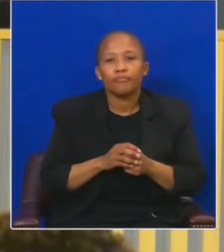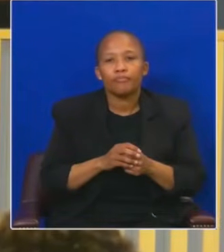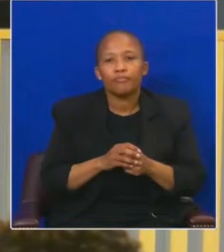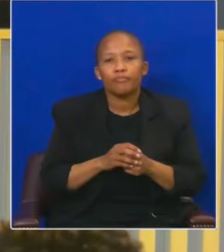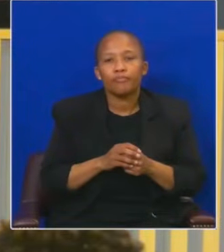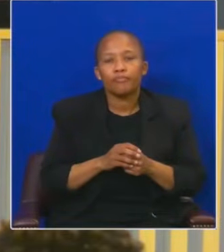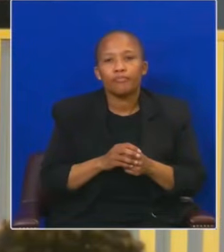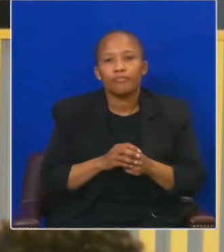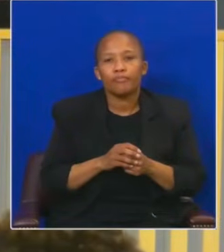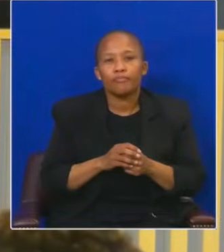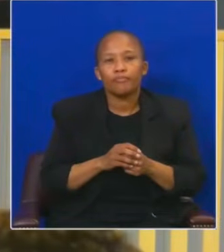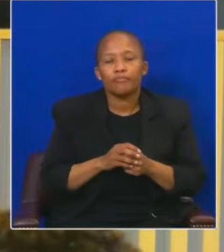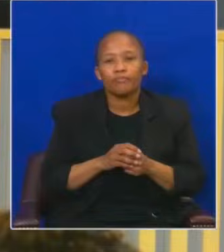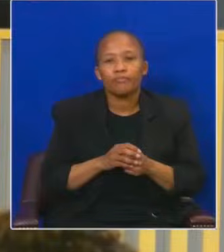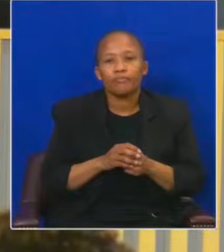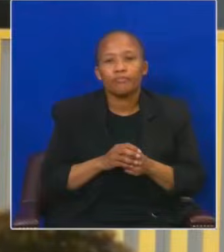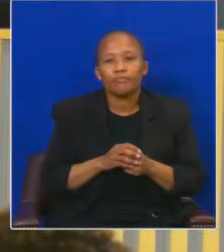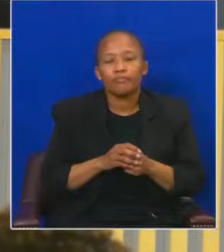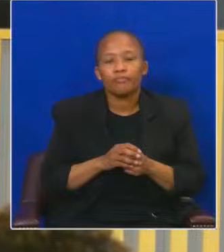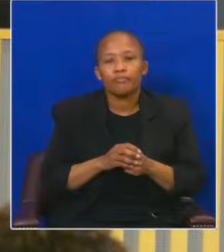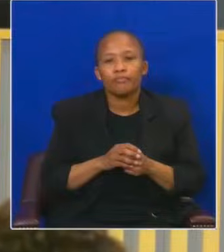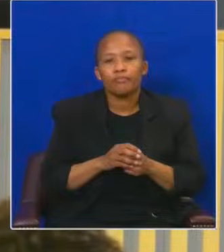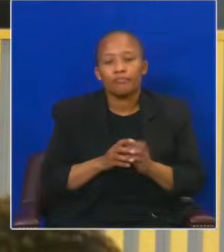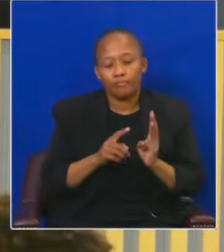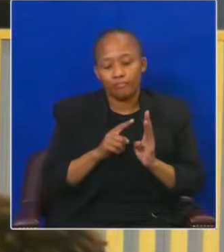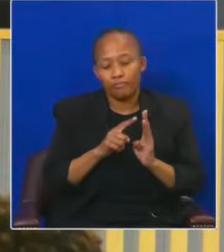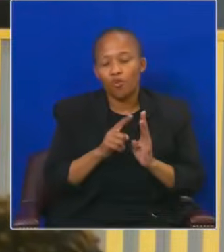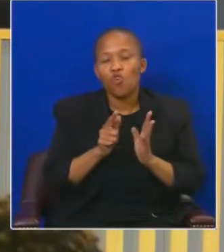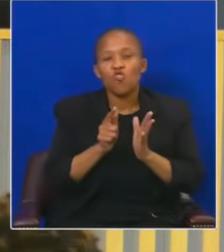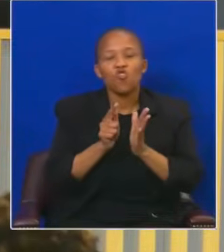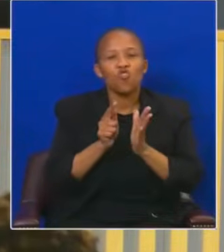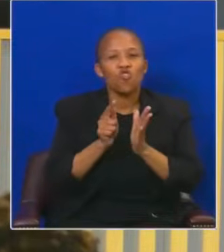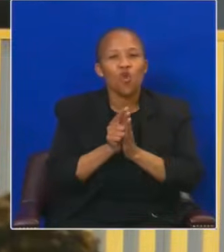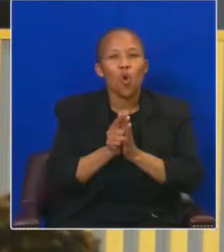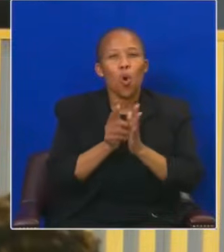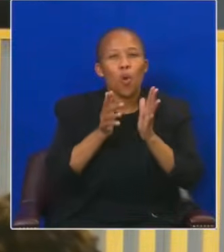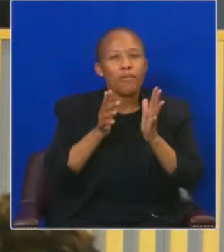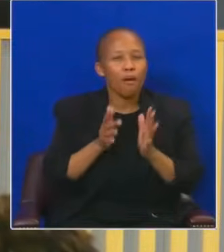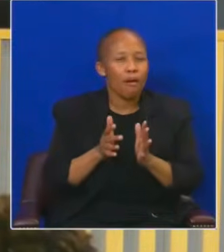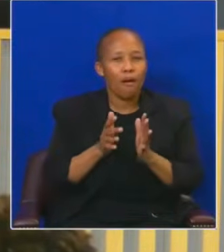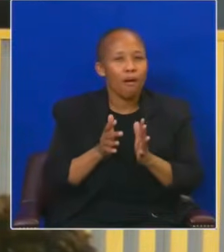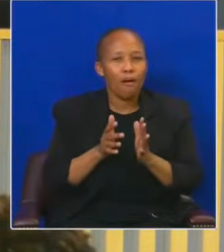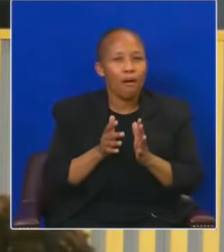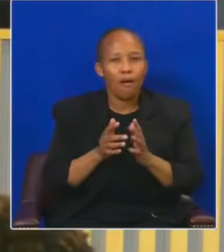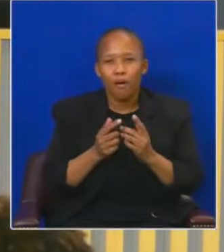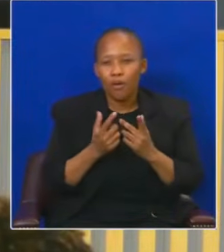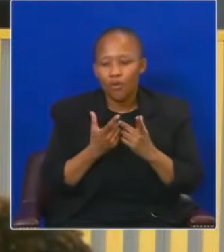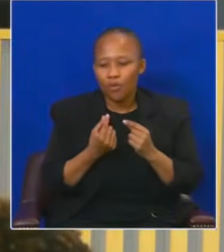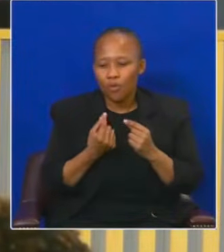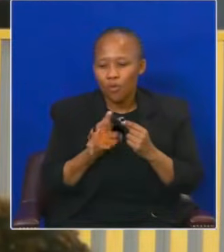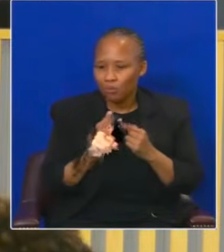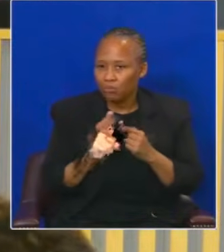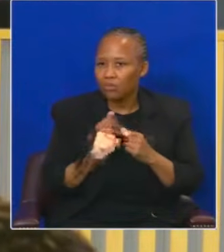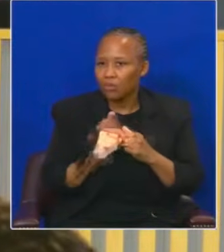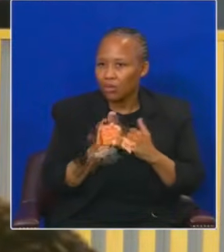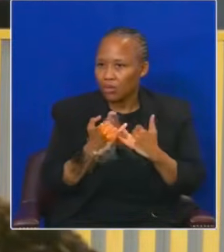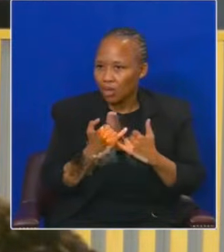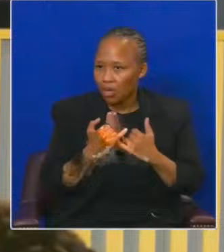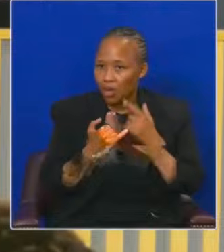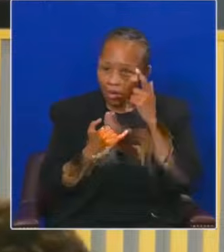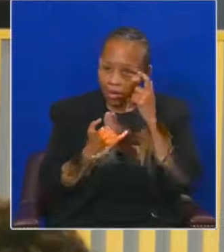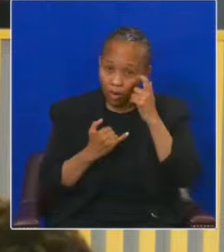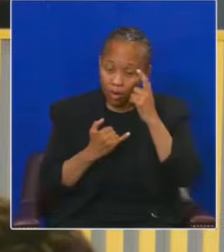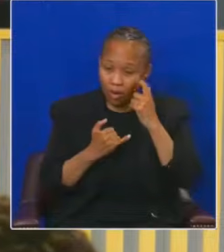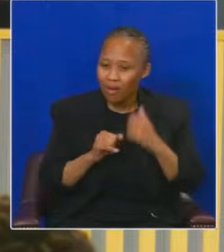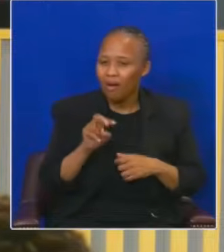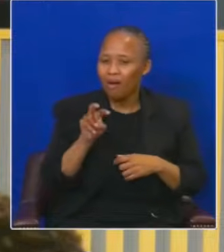lawyer kept on going in and out of the boardroom whilst he was on a phone. I believe he was on a phone